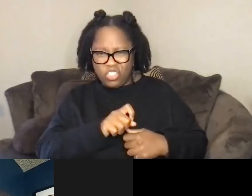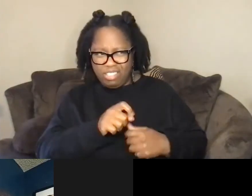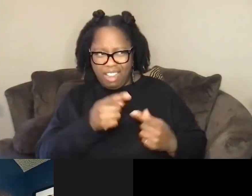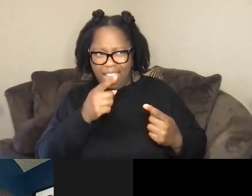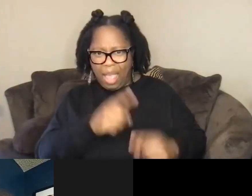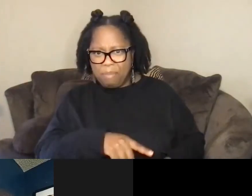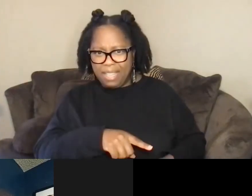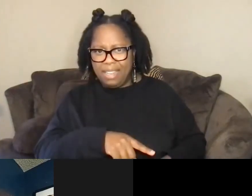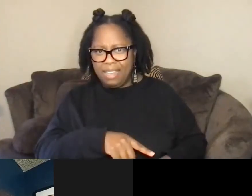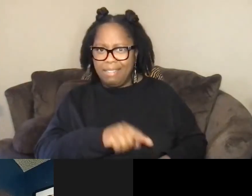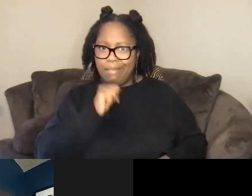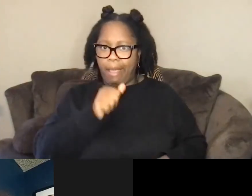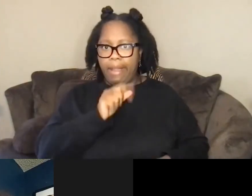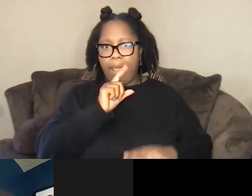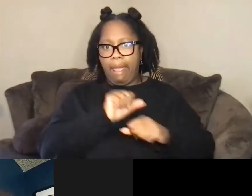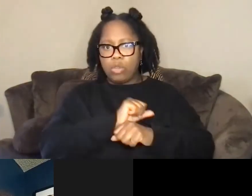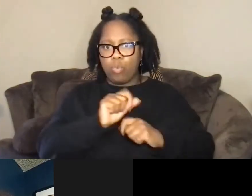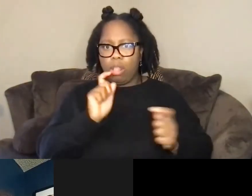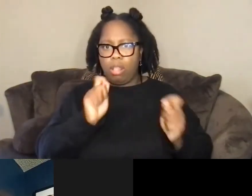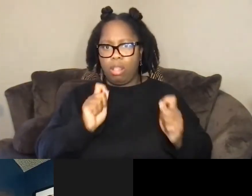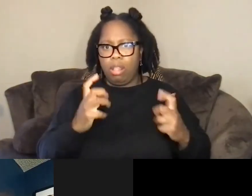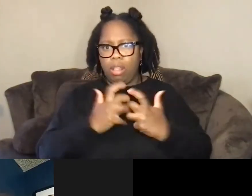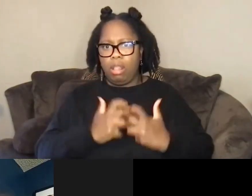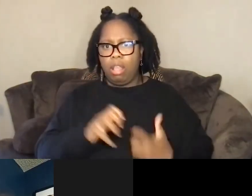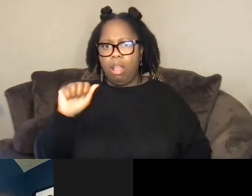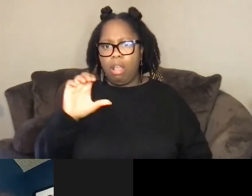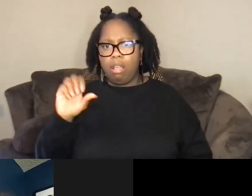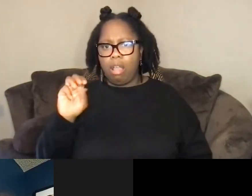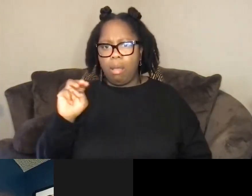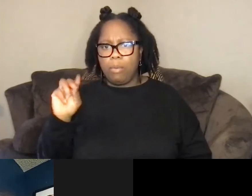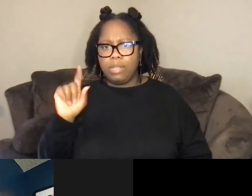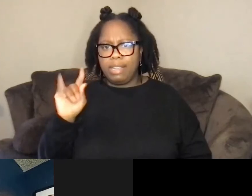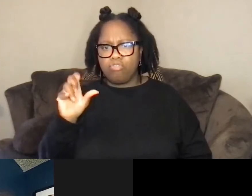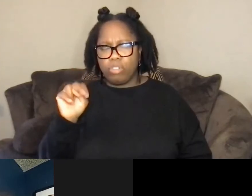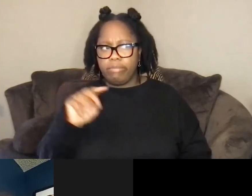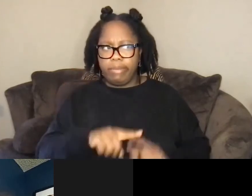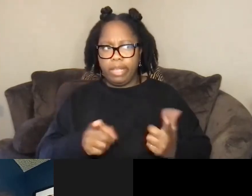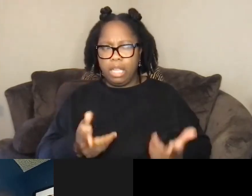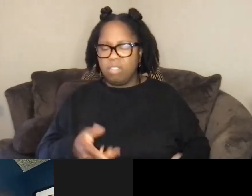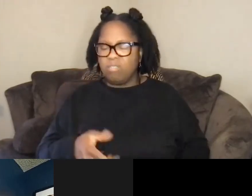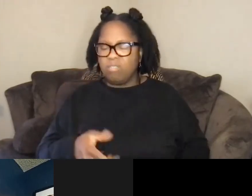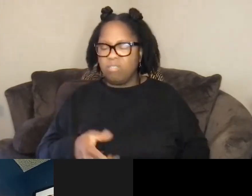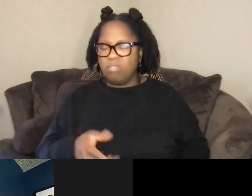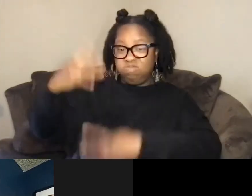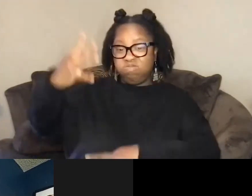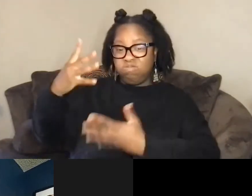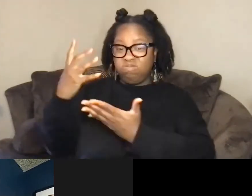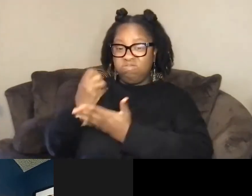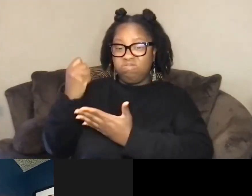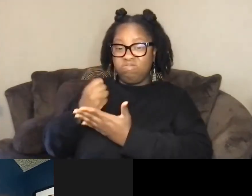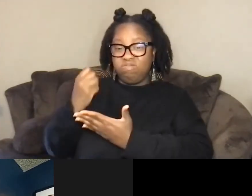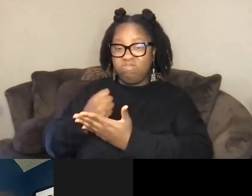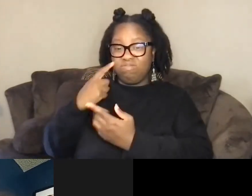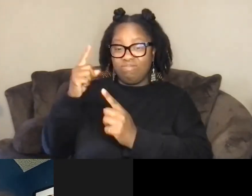an actual accommodation, but so right. Tons of successes. Yes. Well, is there anything